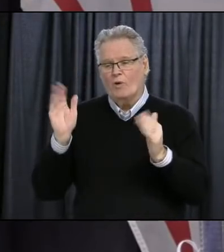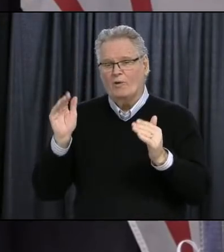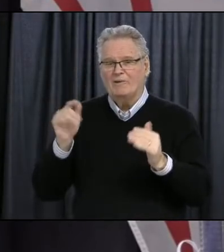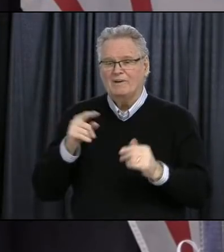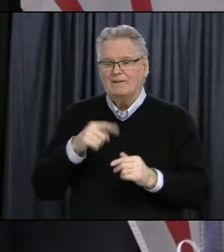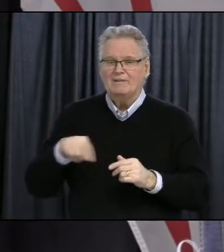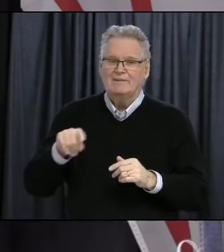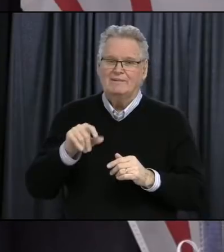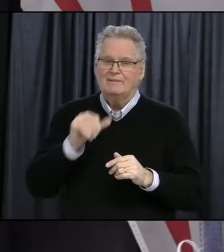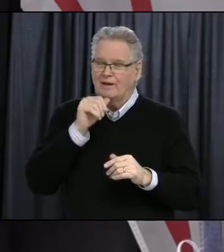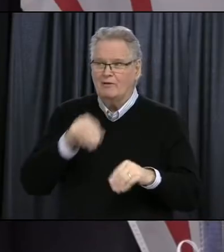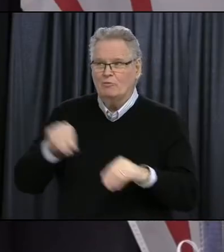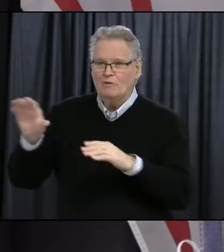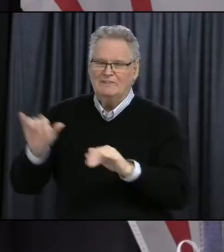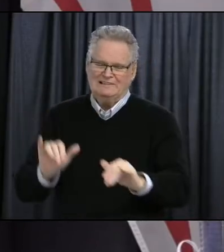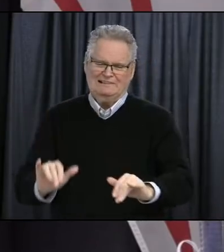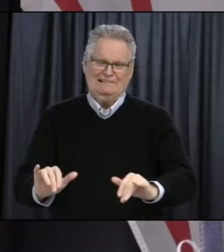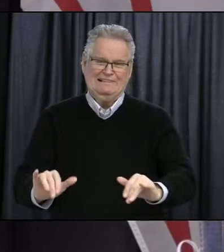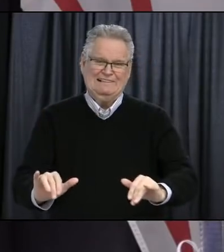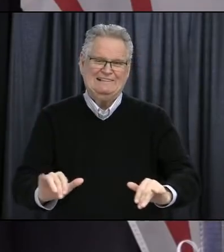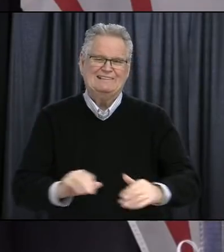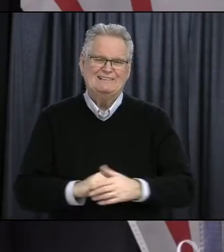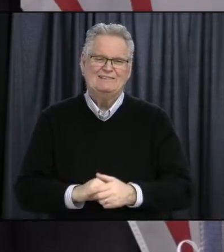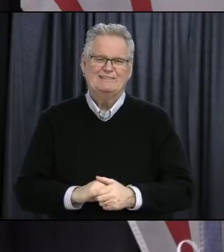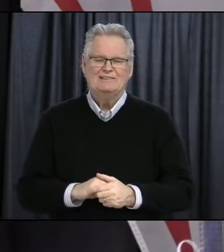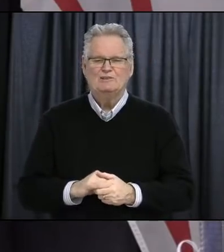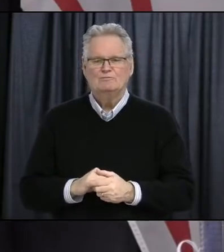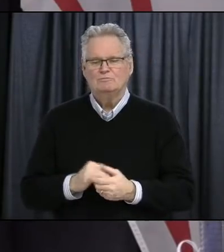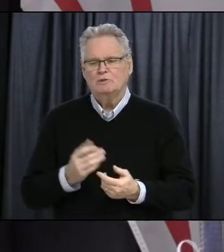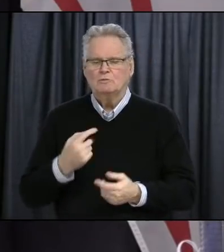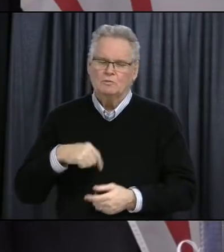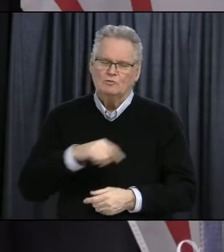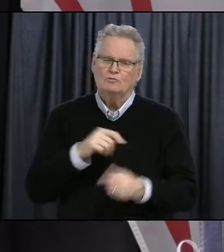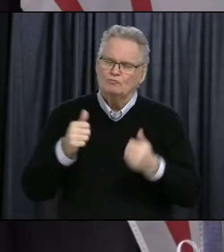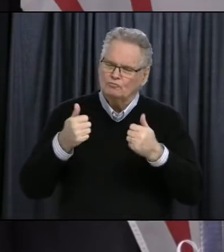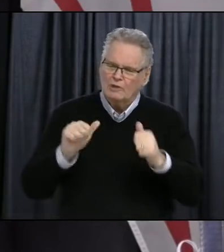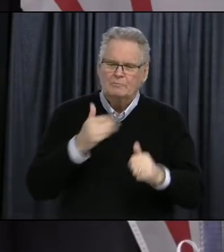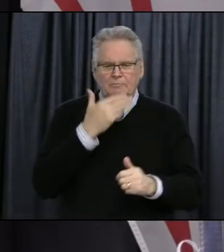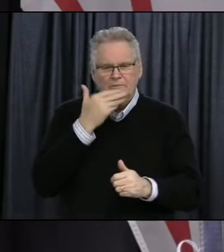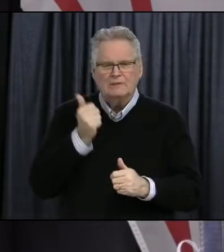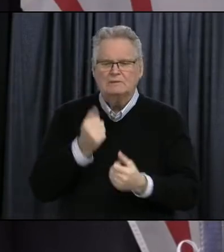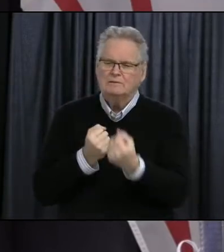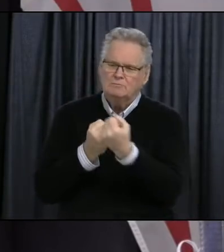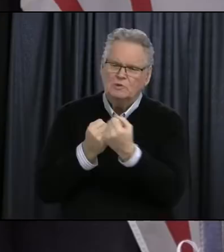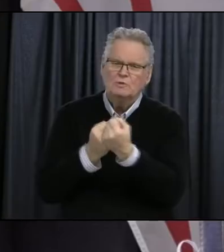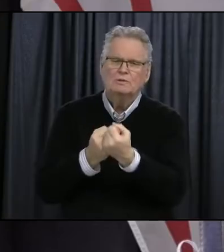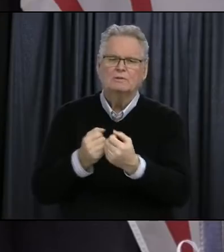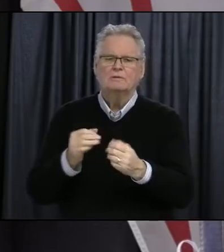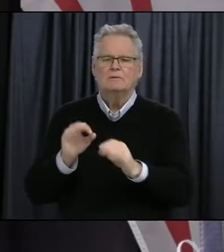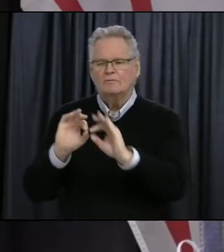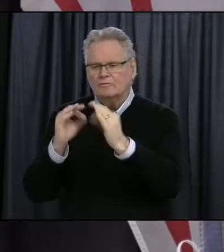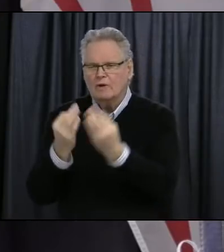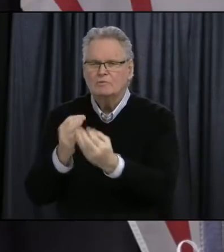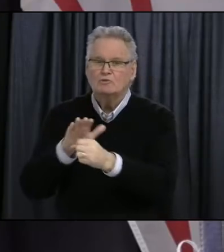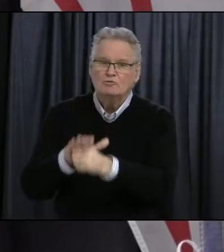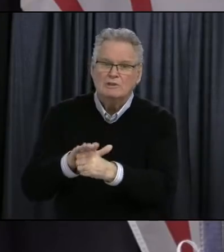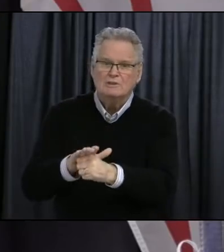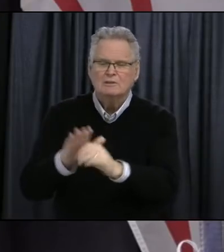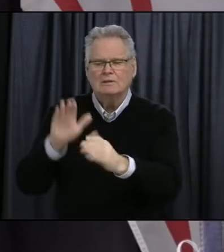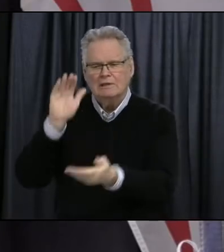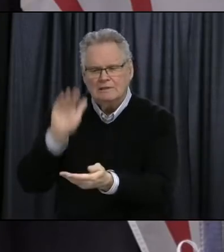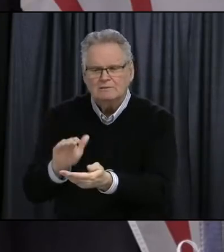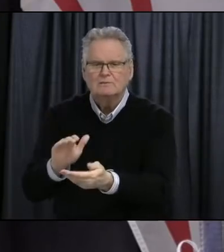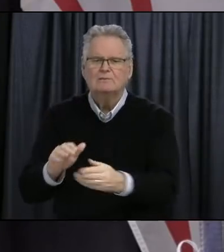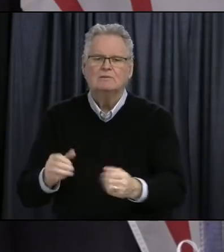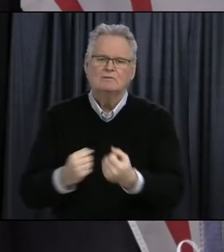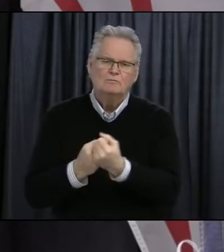families of the rotational workers so that they can develop a less stressful, albeit it's still going to be stressful. I